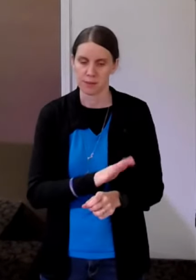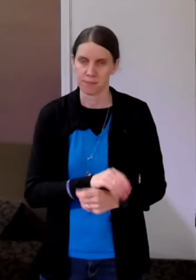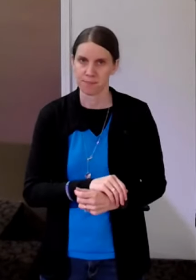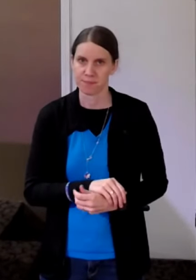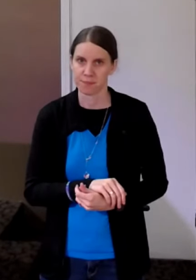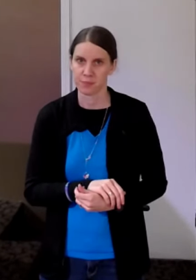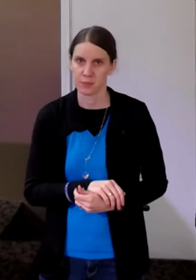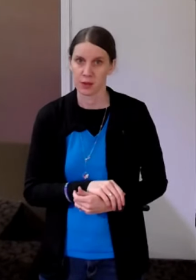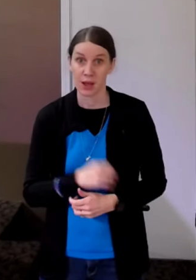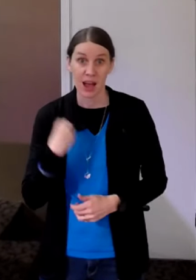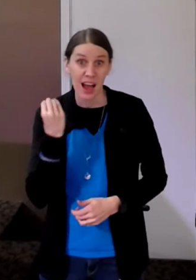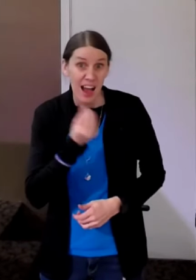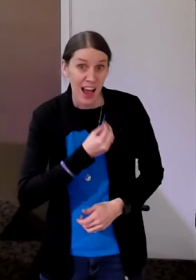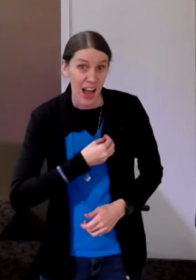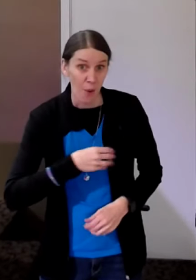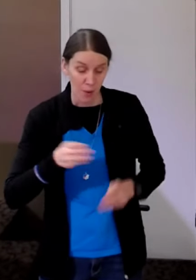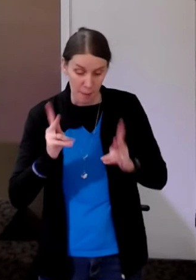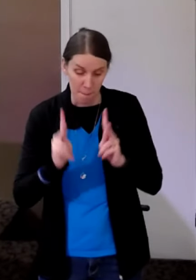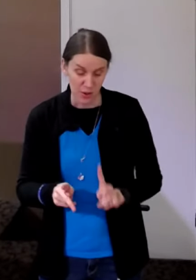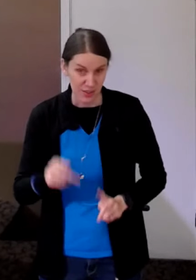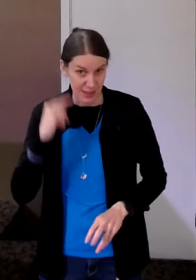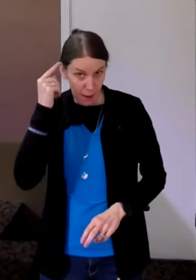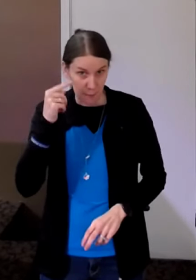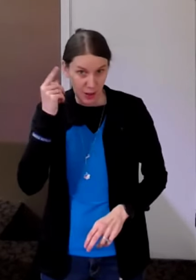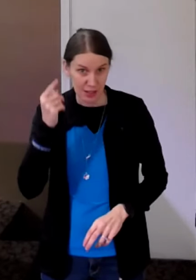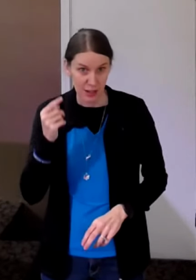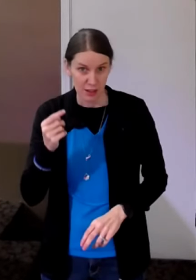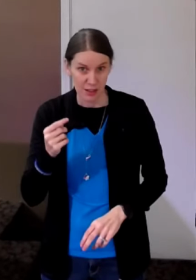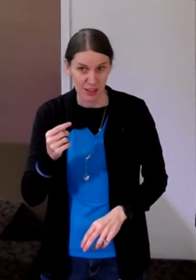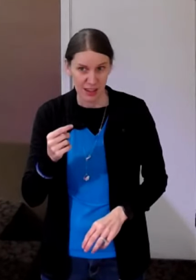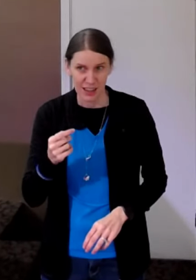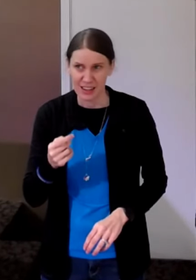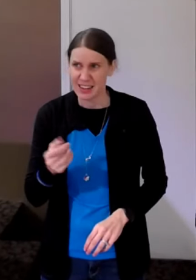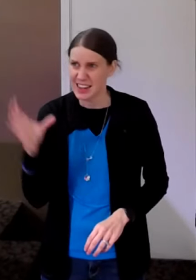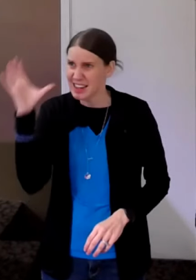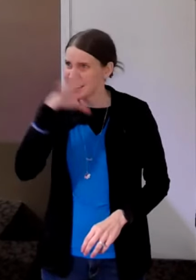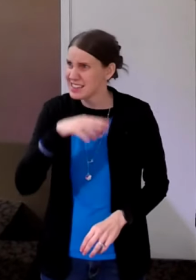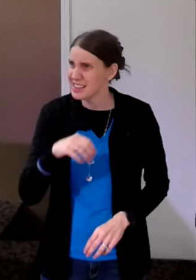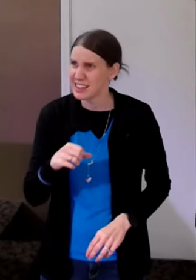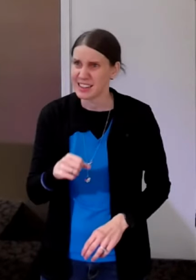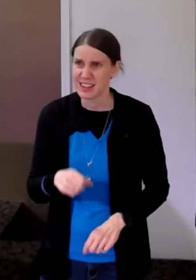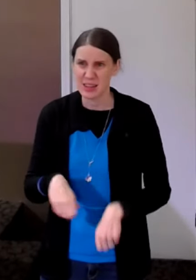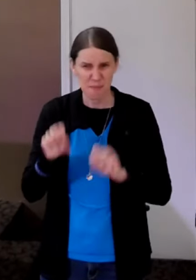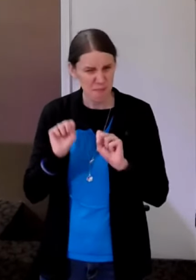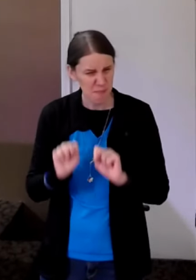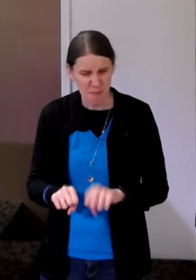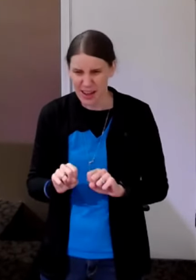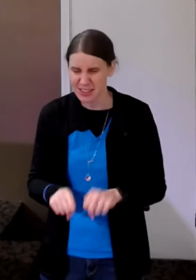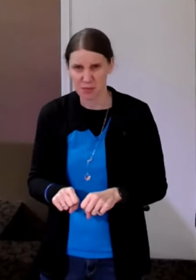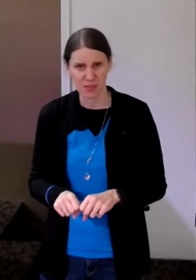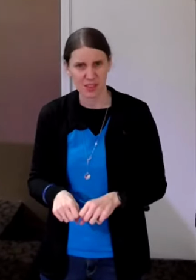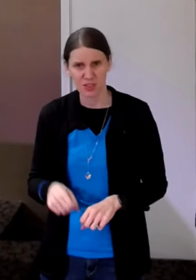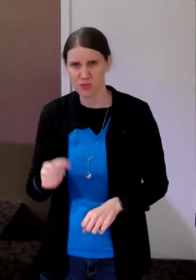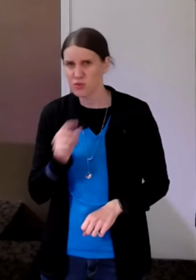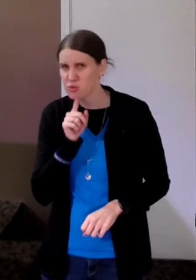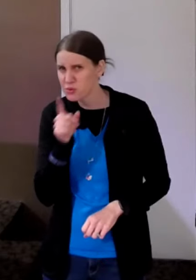Now, for our human minds, that is, I believe, impossible to fully comprehend.